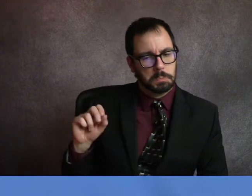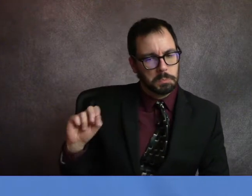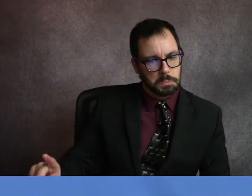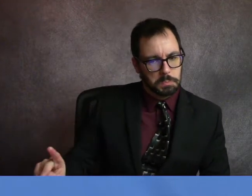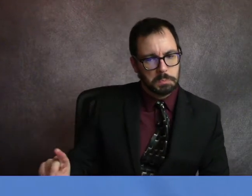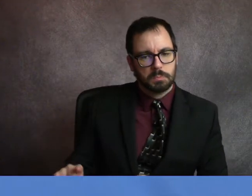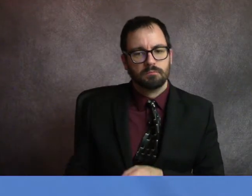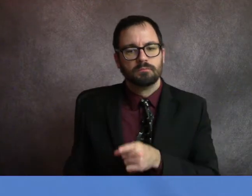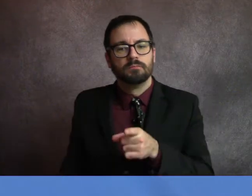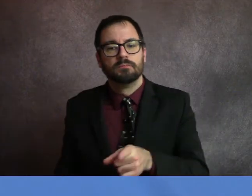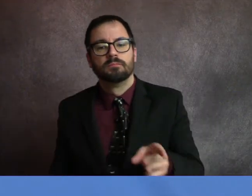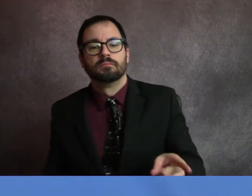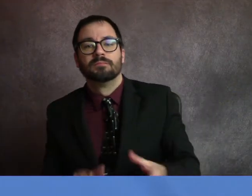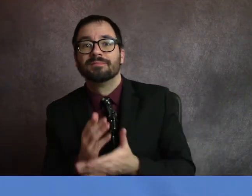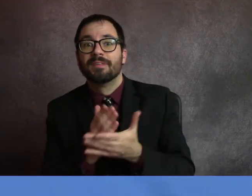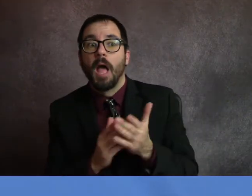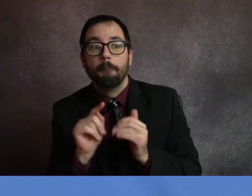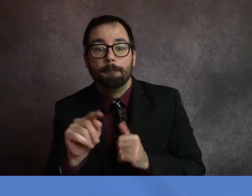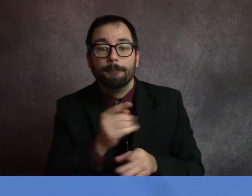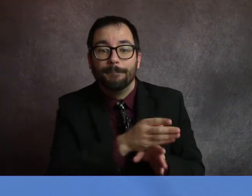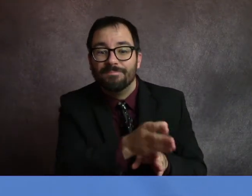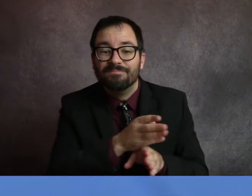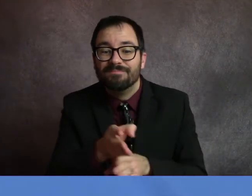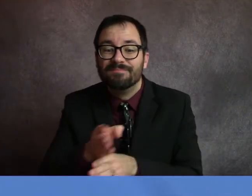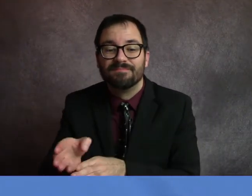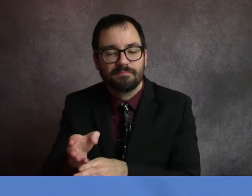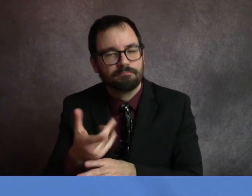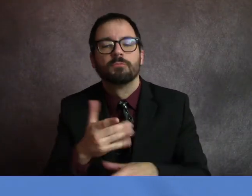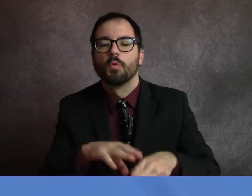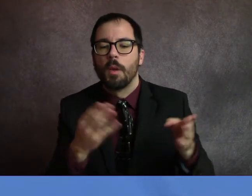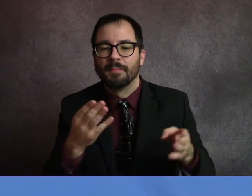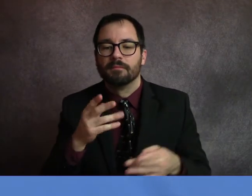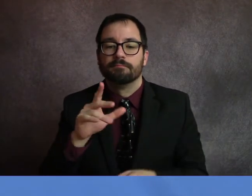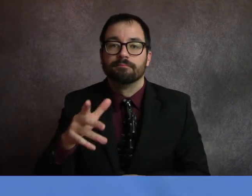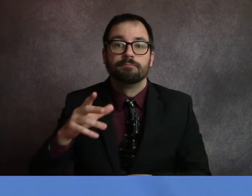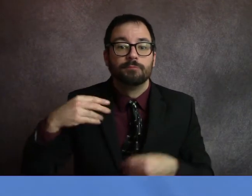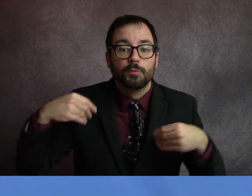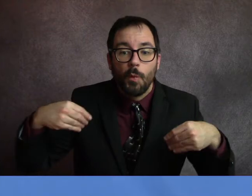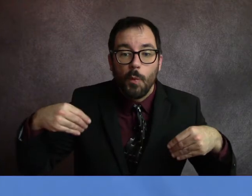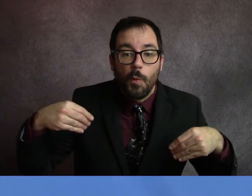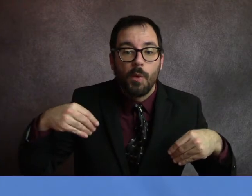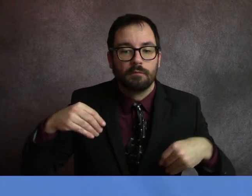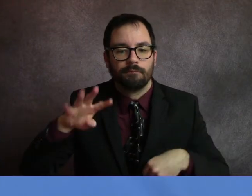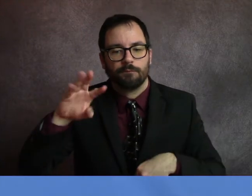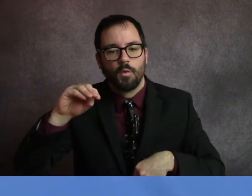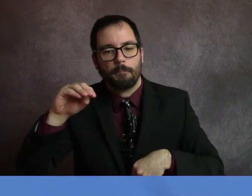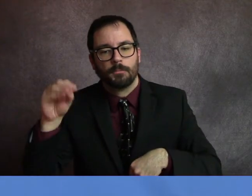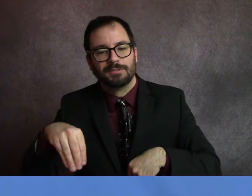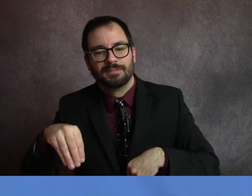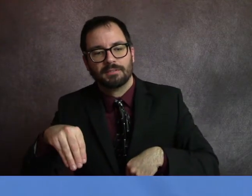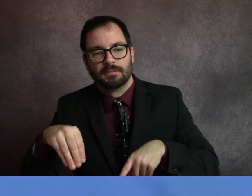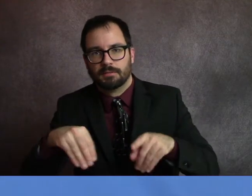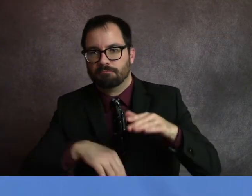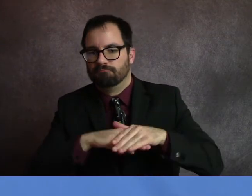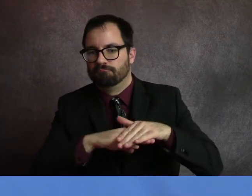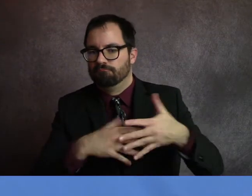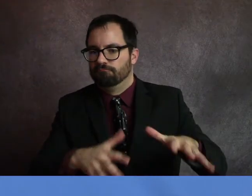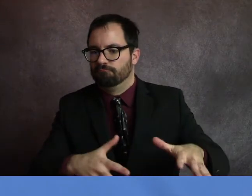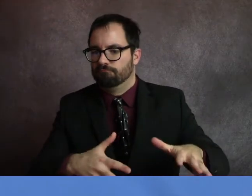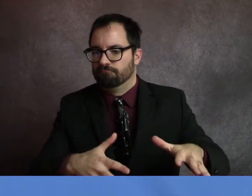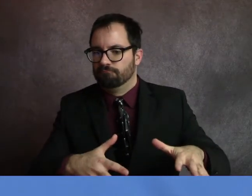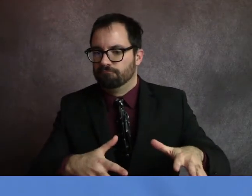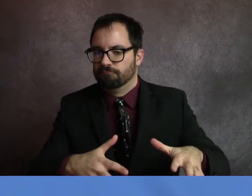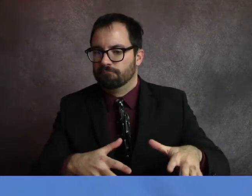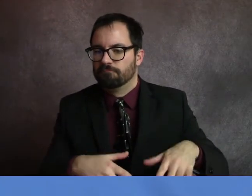offices 40%. Retail's not impacted yet. That's in phase 2, step 2. And youth sports leagues affected at all? No, youth sports